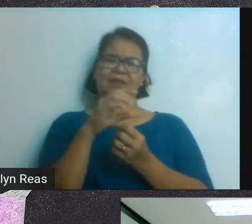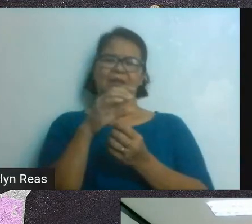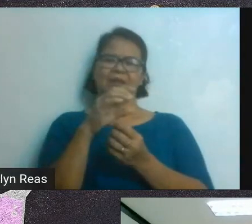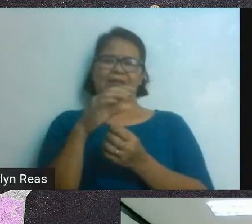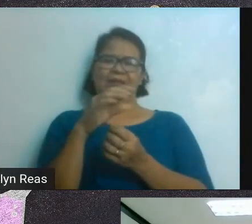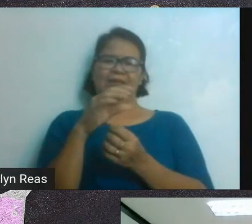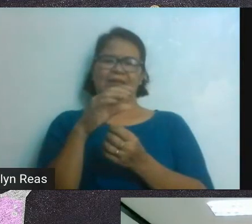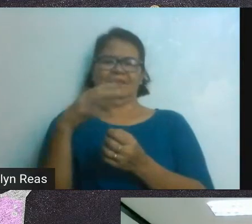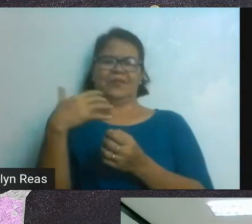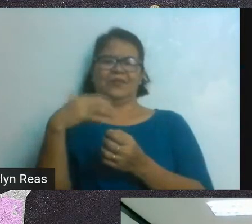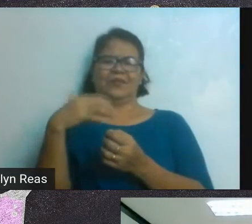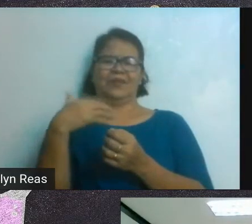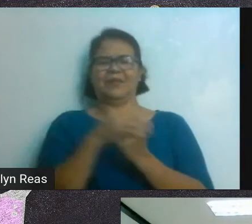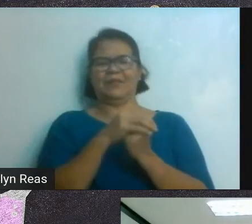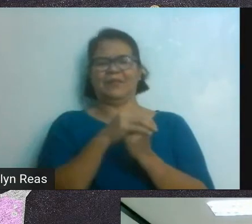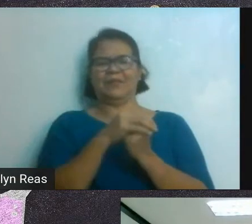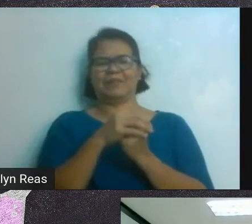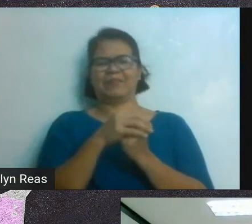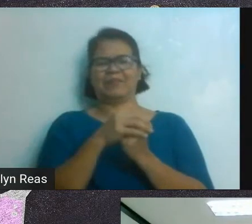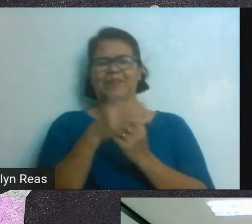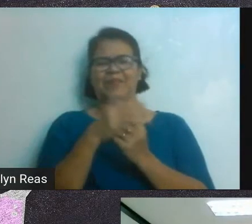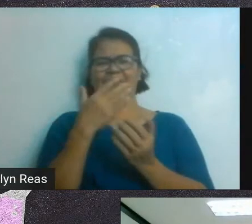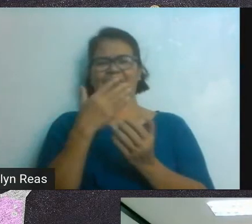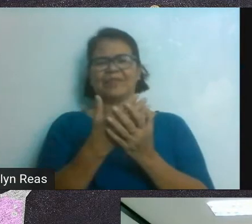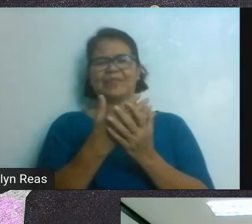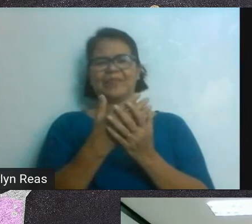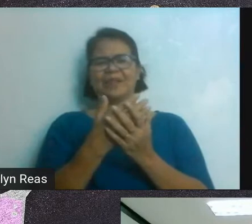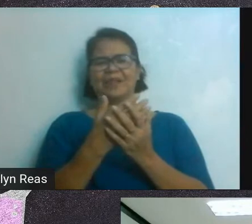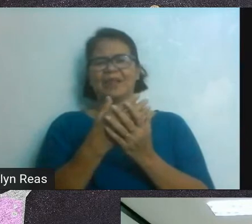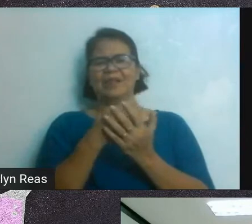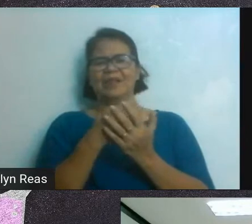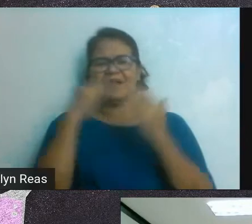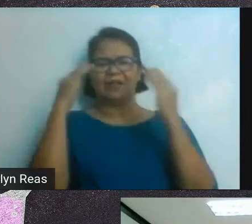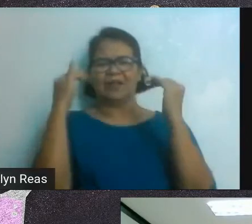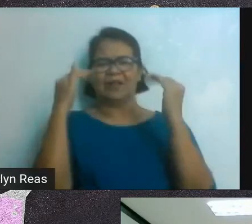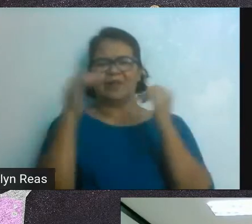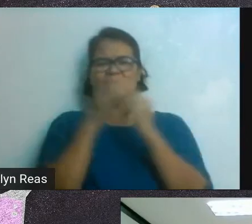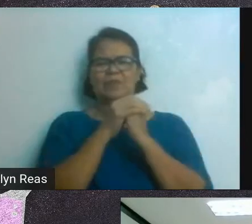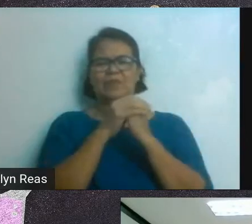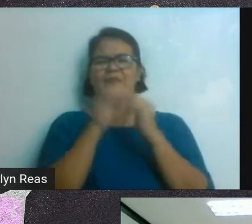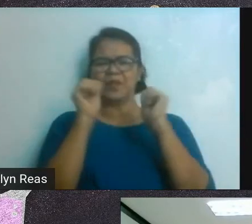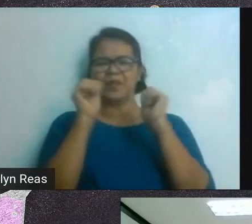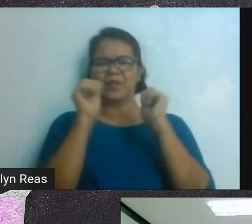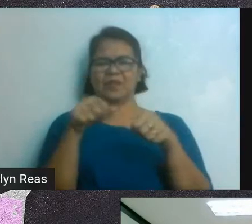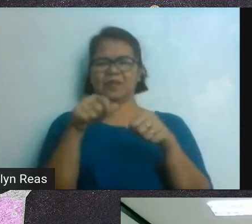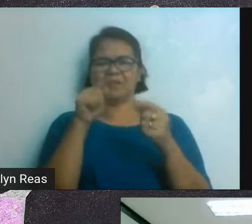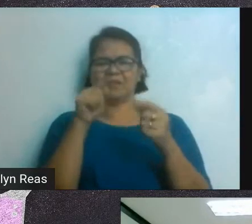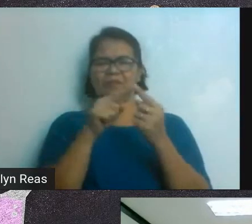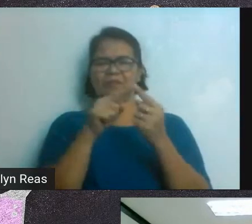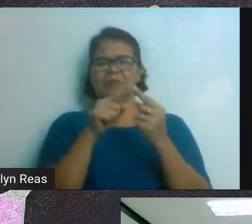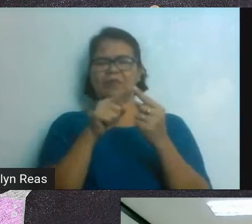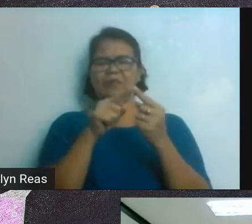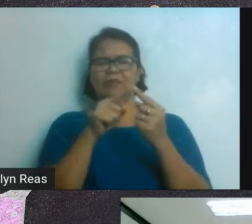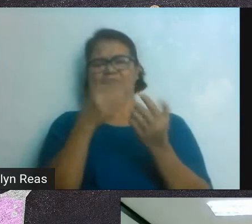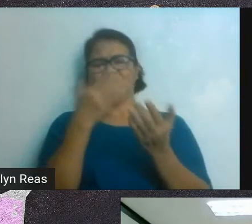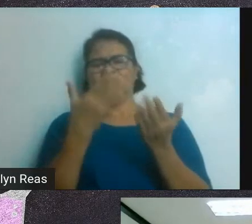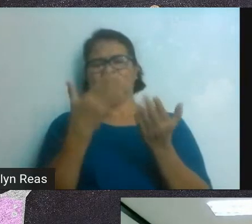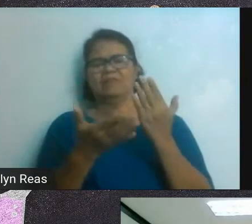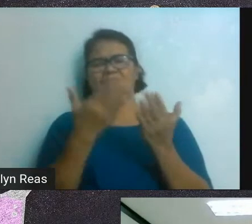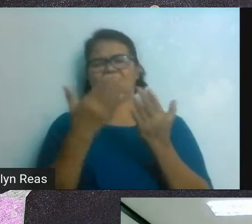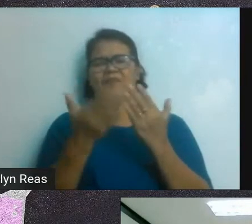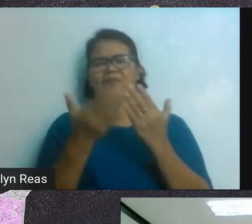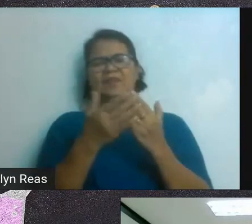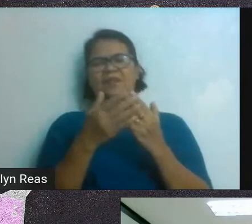the SPED learners, palagay ko, ano, will be able to somehow ano, minimize the challenge or at